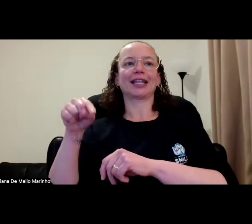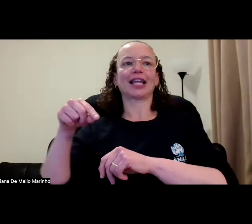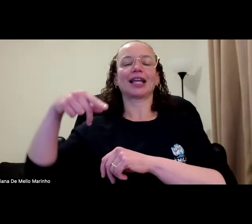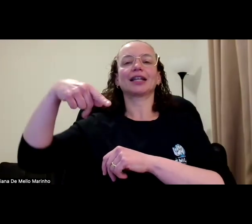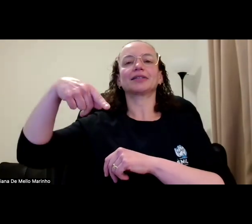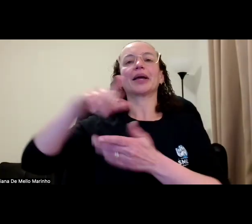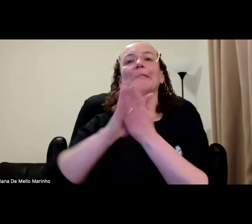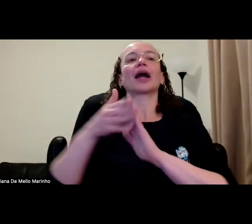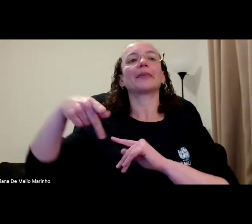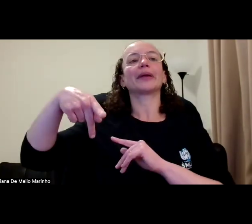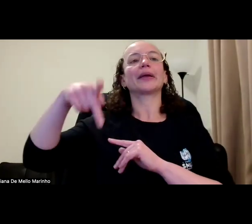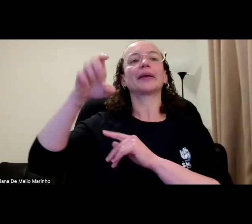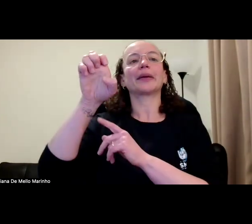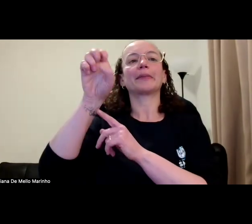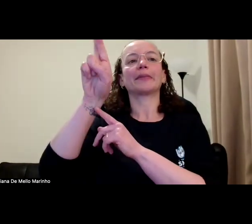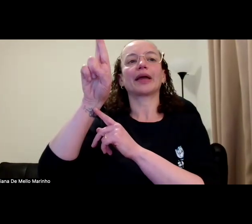becomes worse.